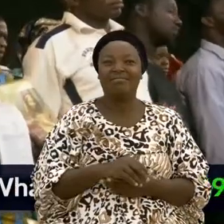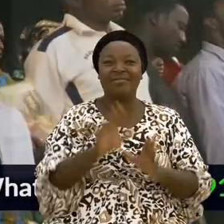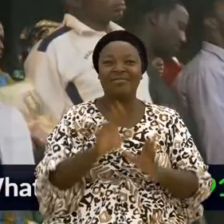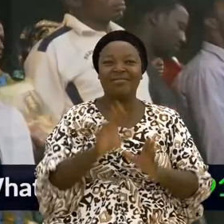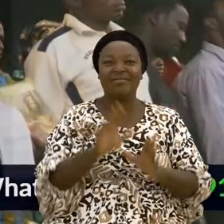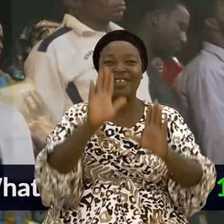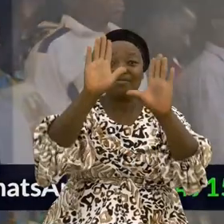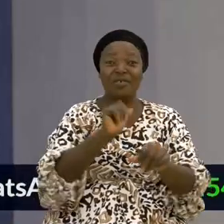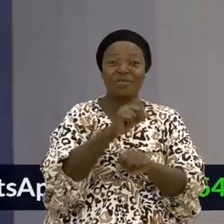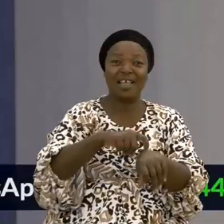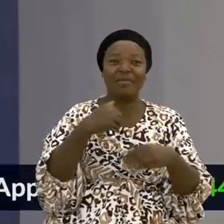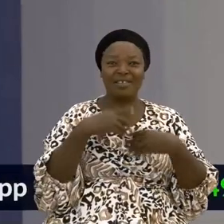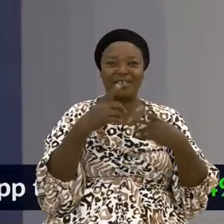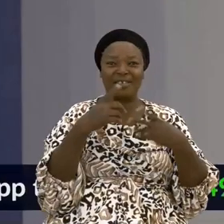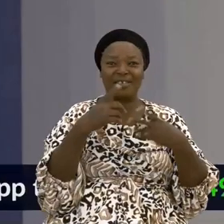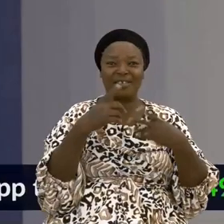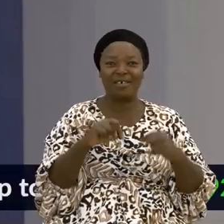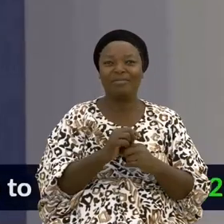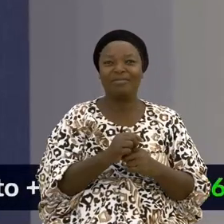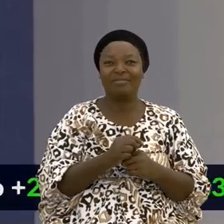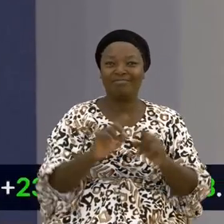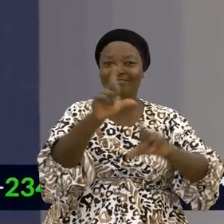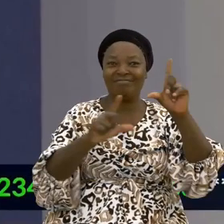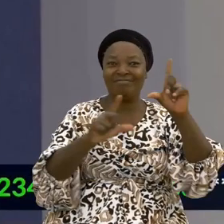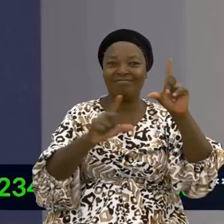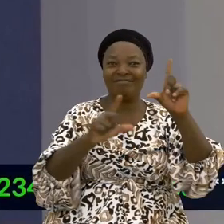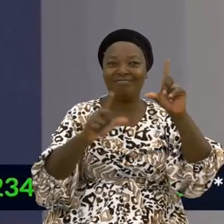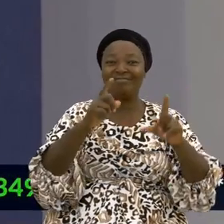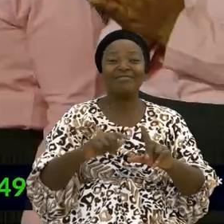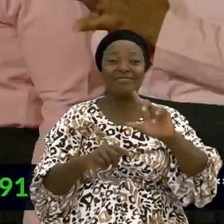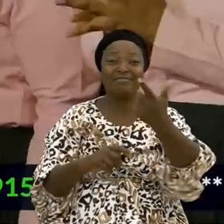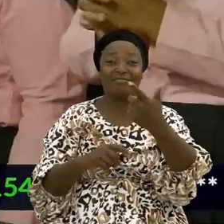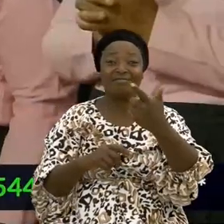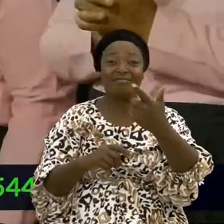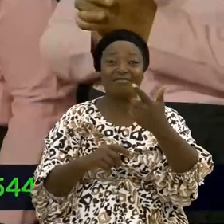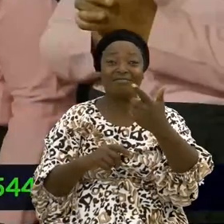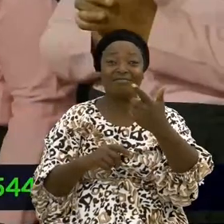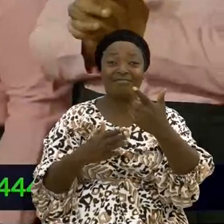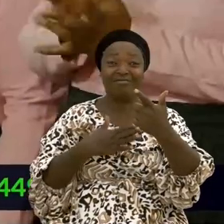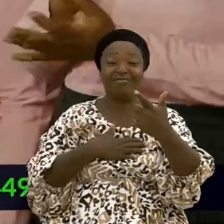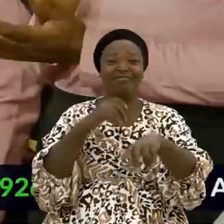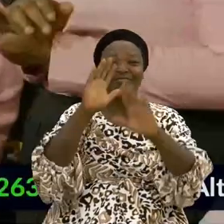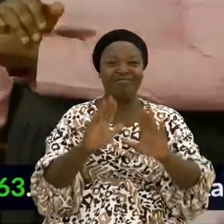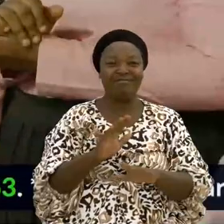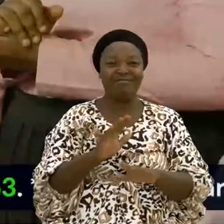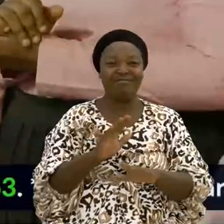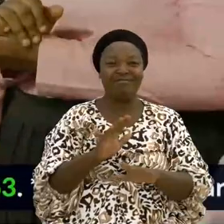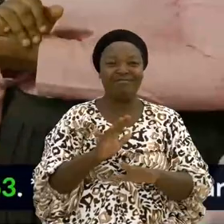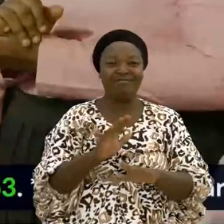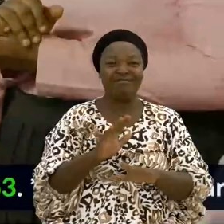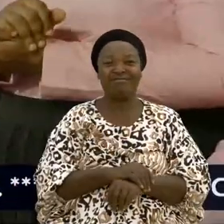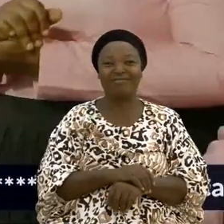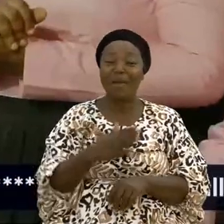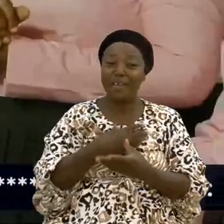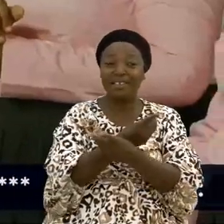Miracle time has come. My miracle time. My deliverance time. My